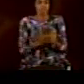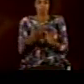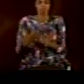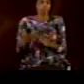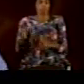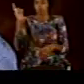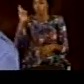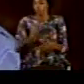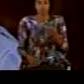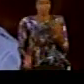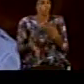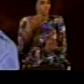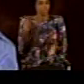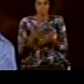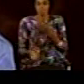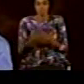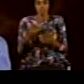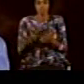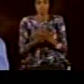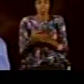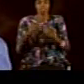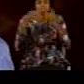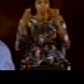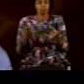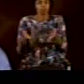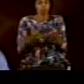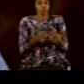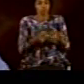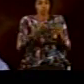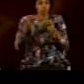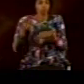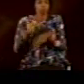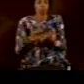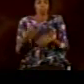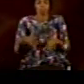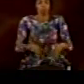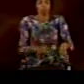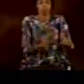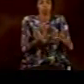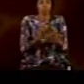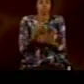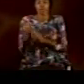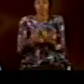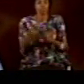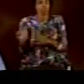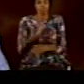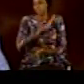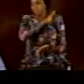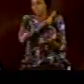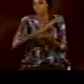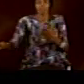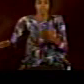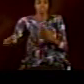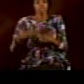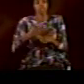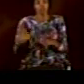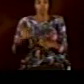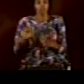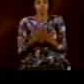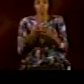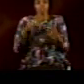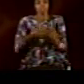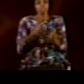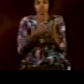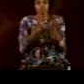whatever the enemy has thought to put in the way, that everything will be cleared off. And this global crusade will